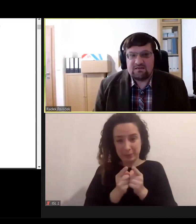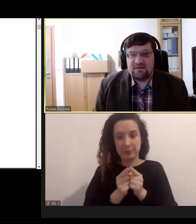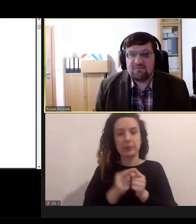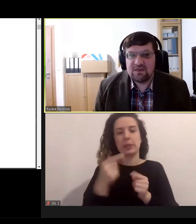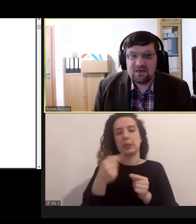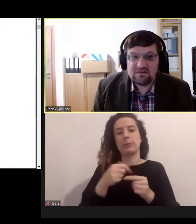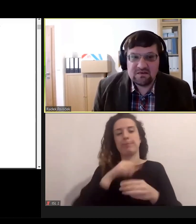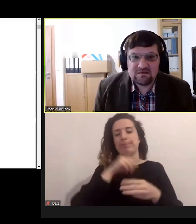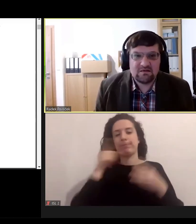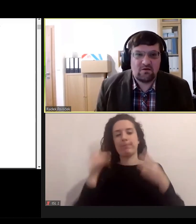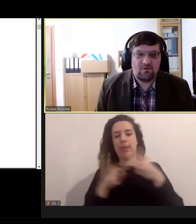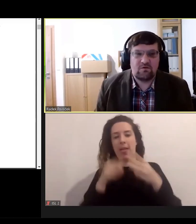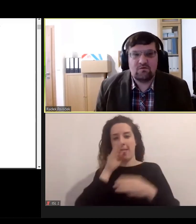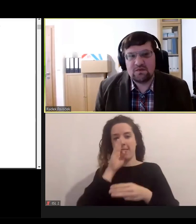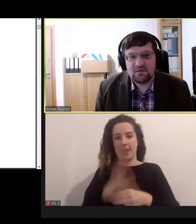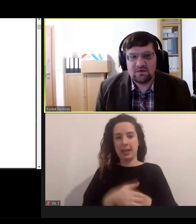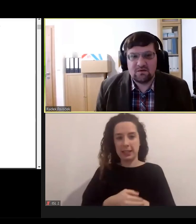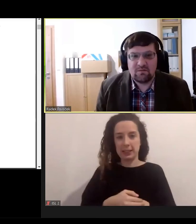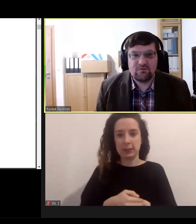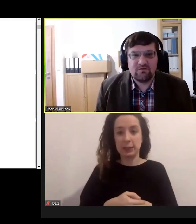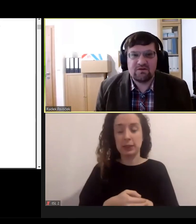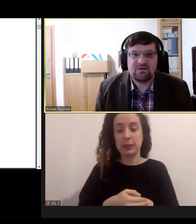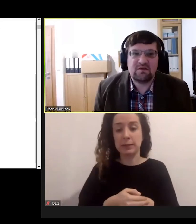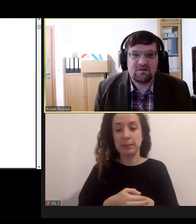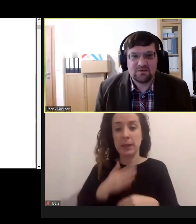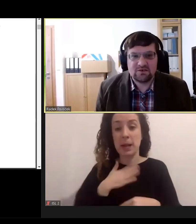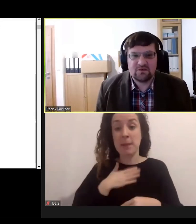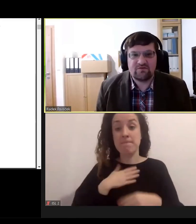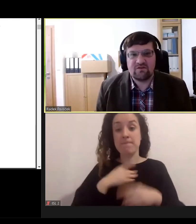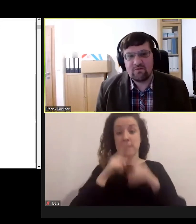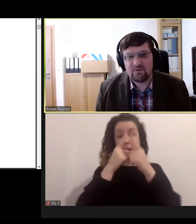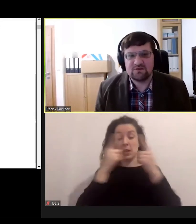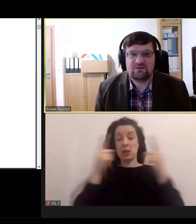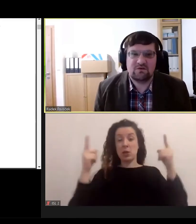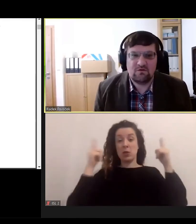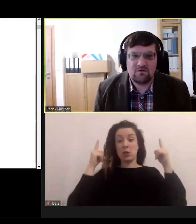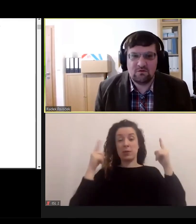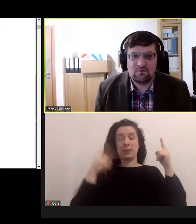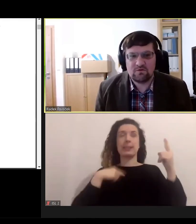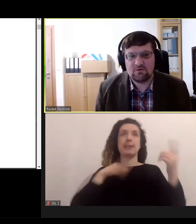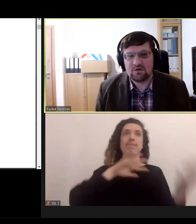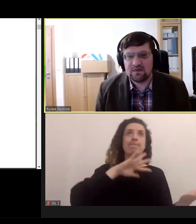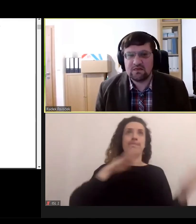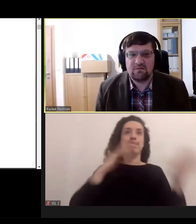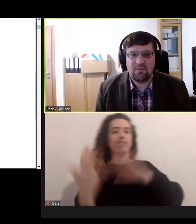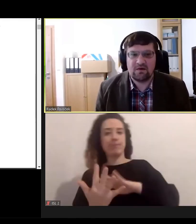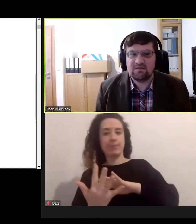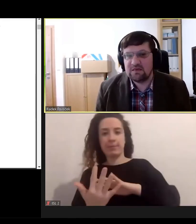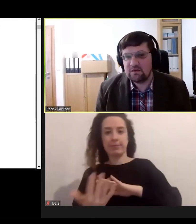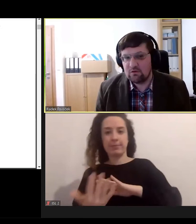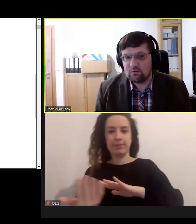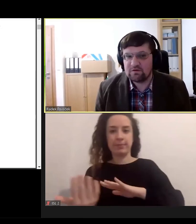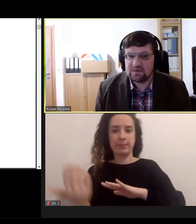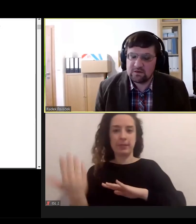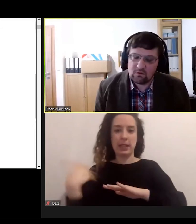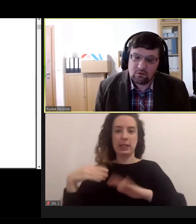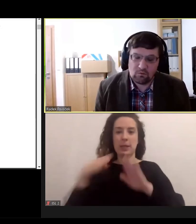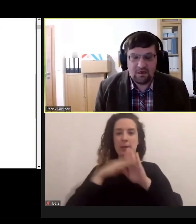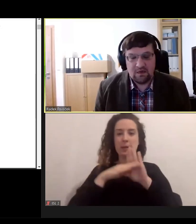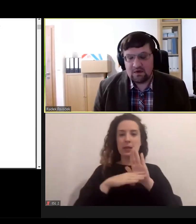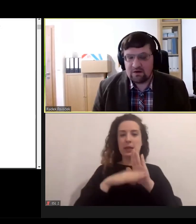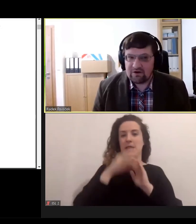Radek, are you ready? Yes. So the first is yours, Radek. Can you let us know how to pronounce